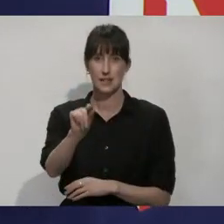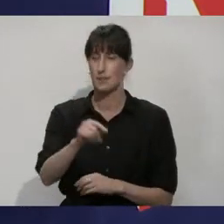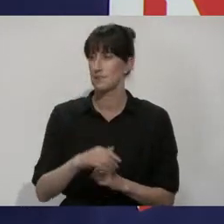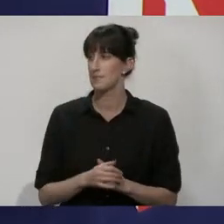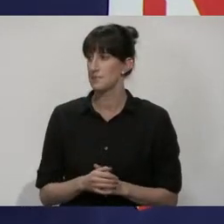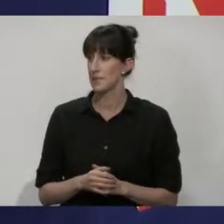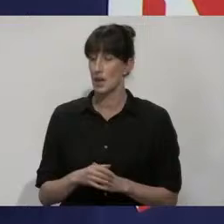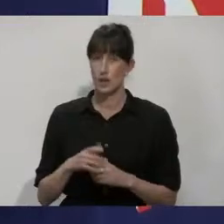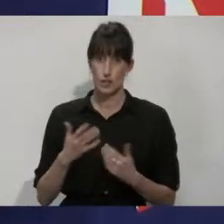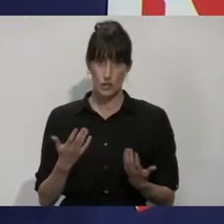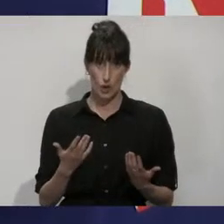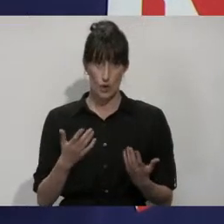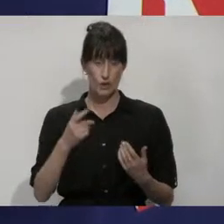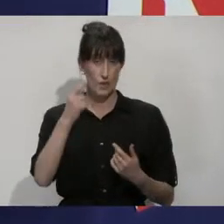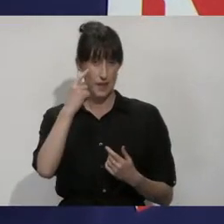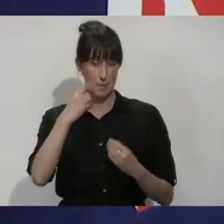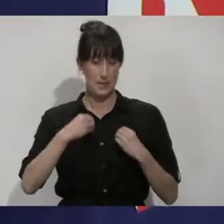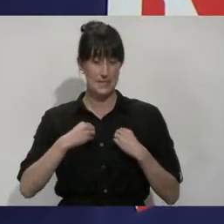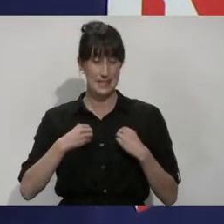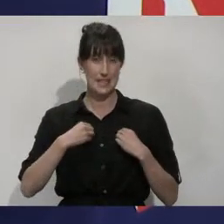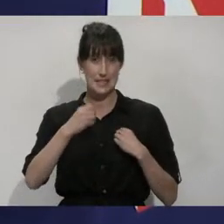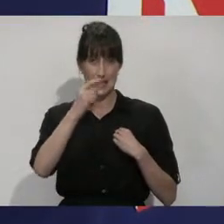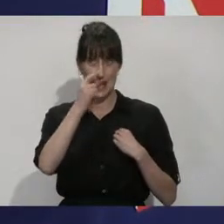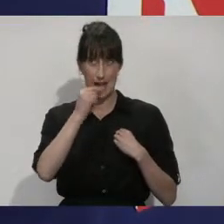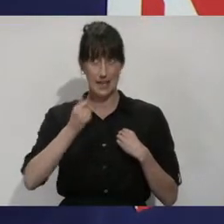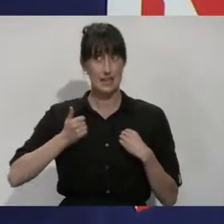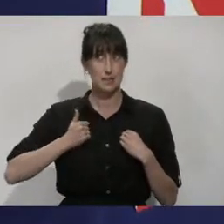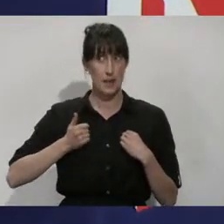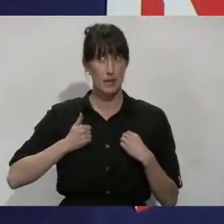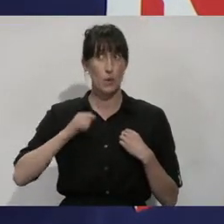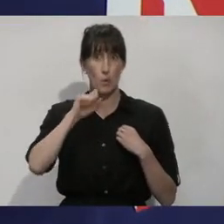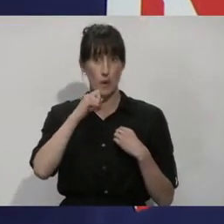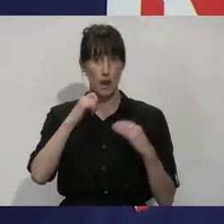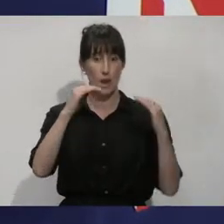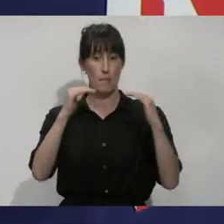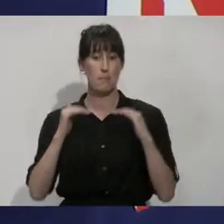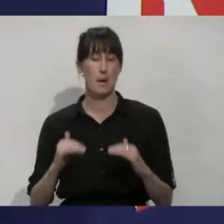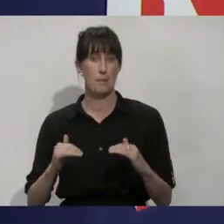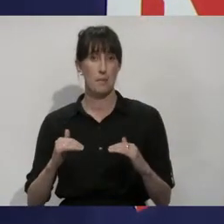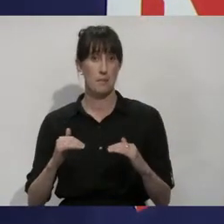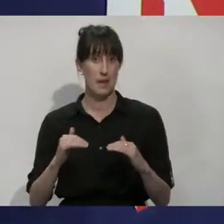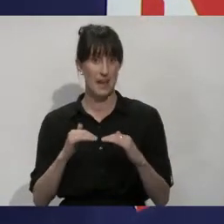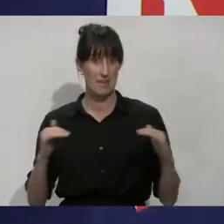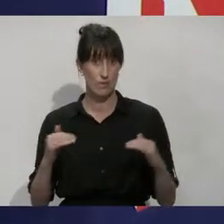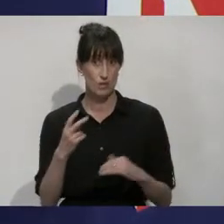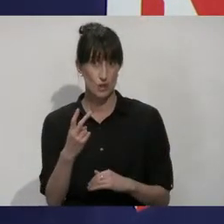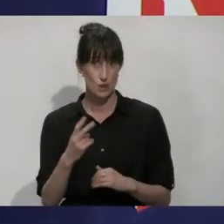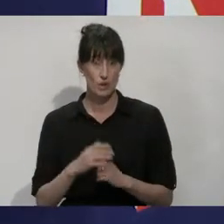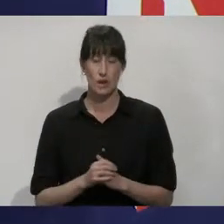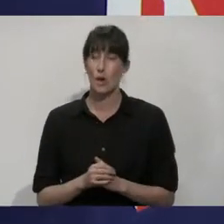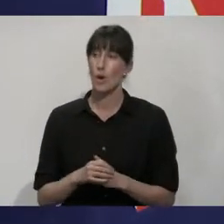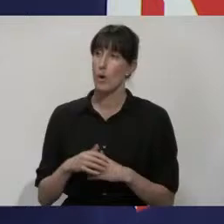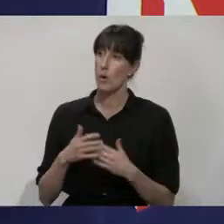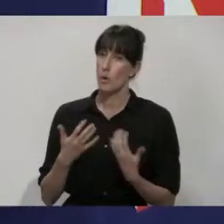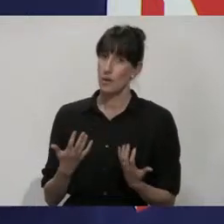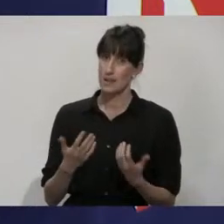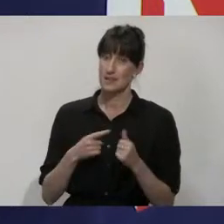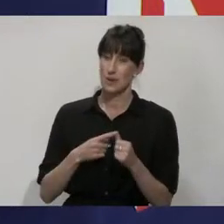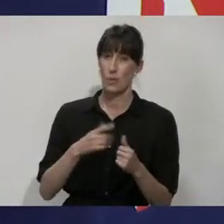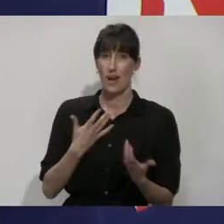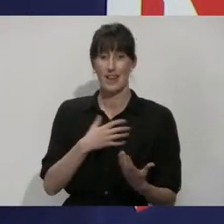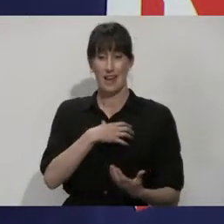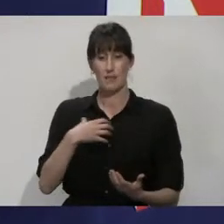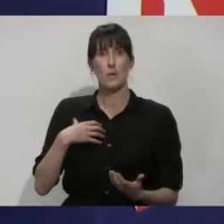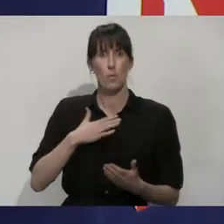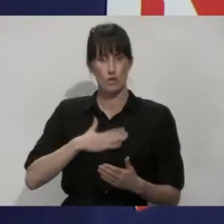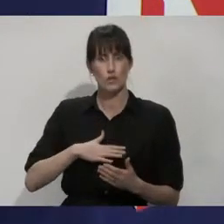Look, obviously we will do everything that we can to avoid there being the need for further lockdowns, but of course it would be prudent to be